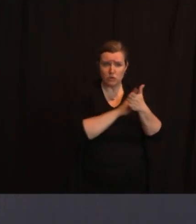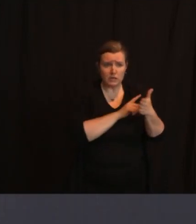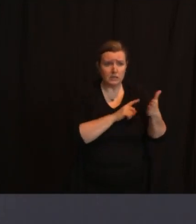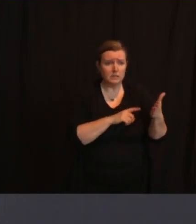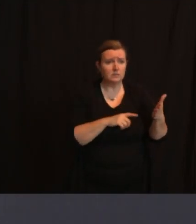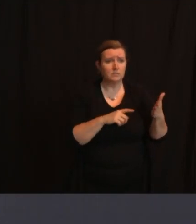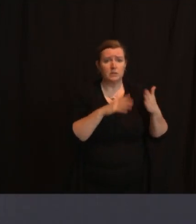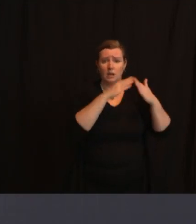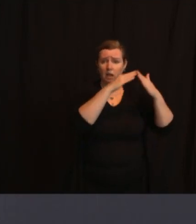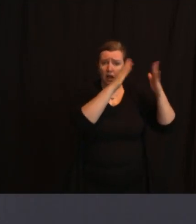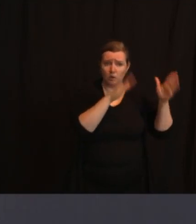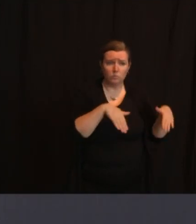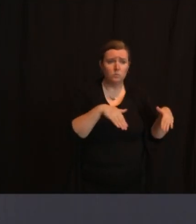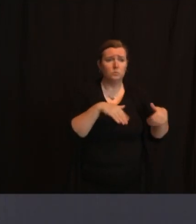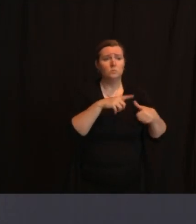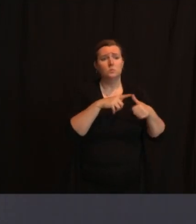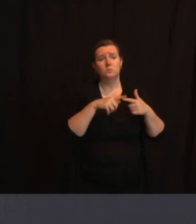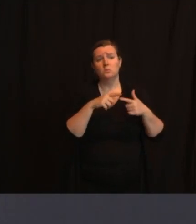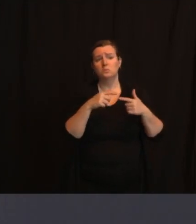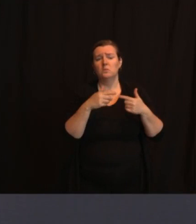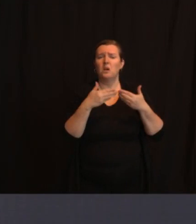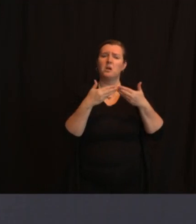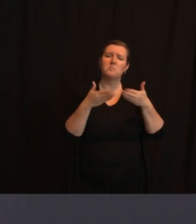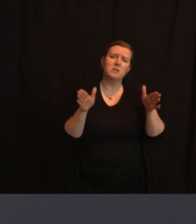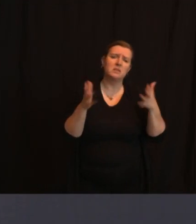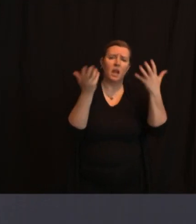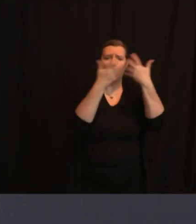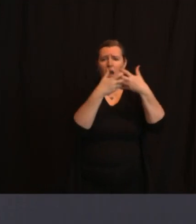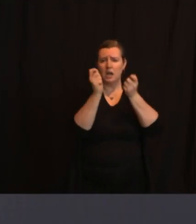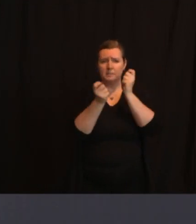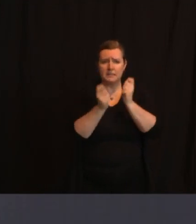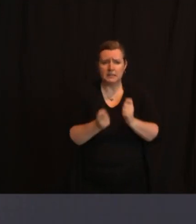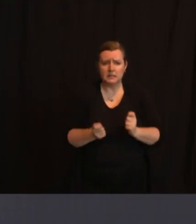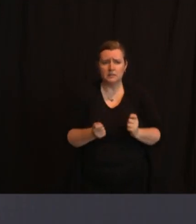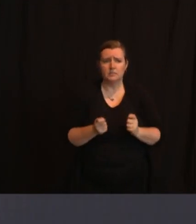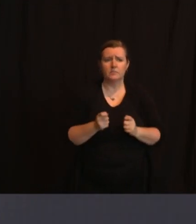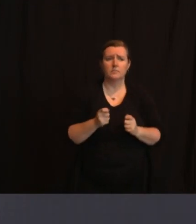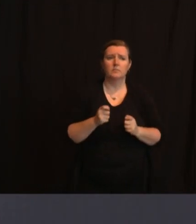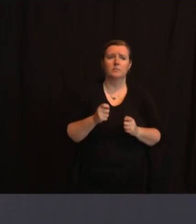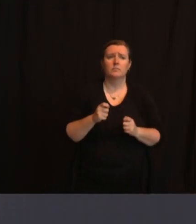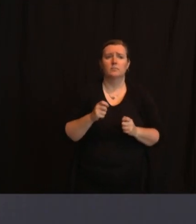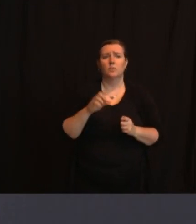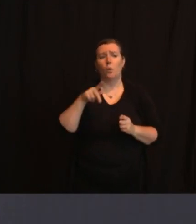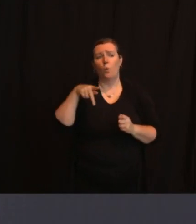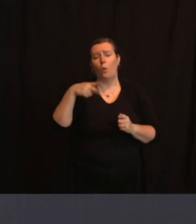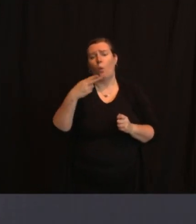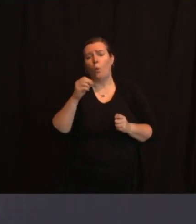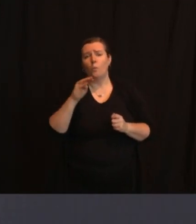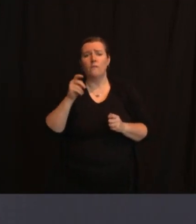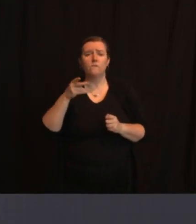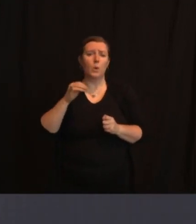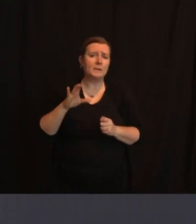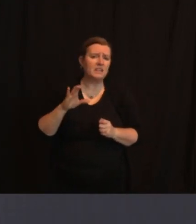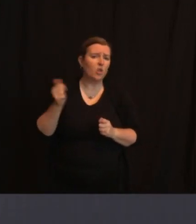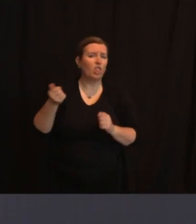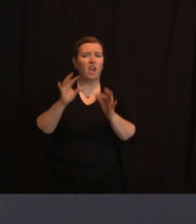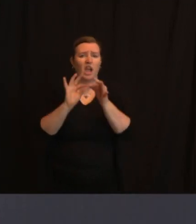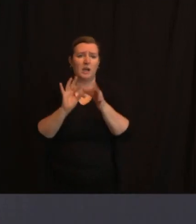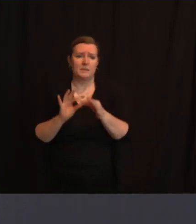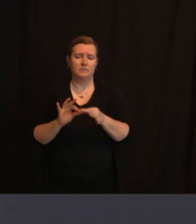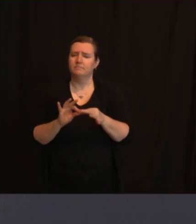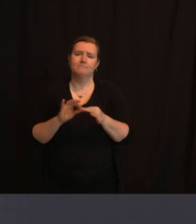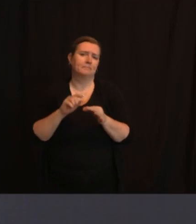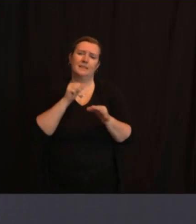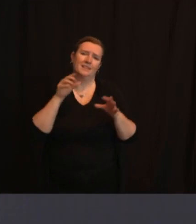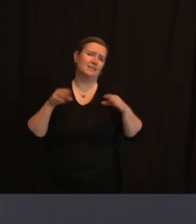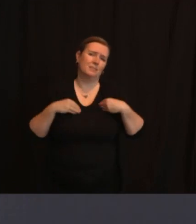public accommodation based on whether it's homophobic comments or any other type of comments that could have a discriminatory